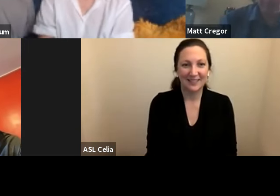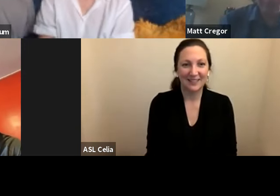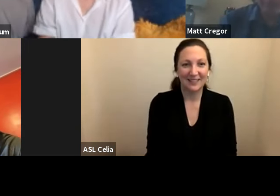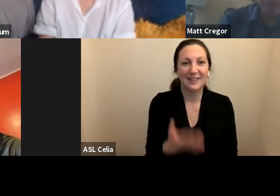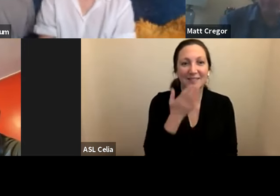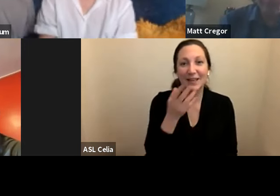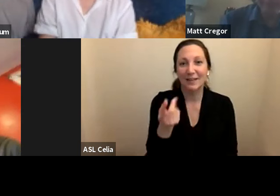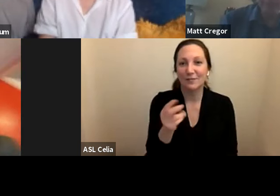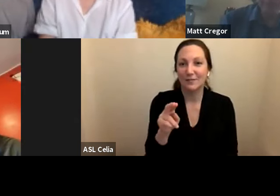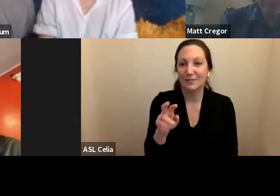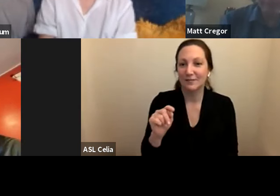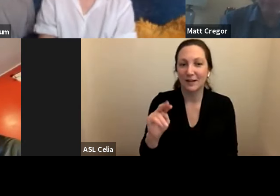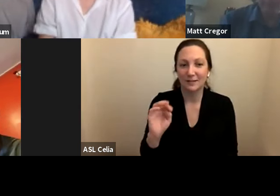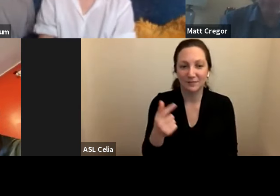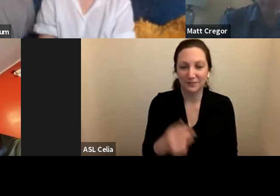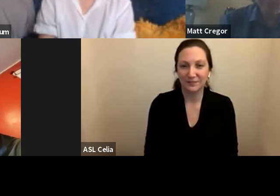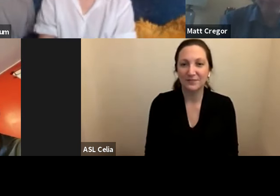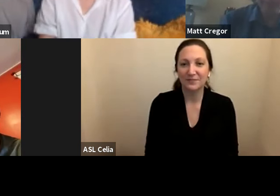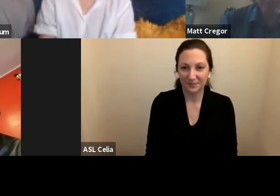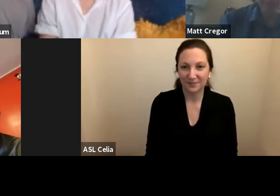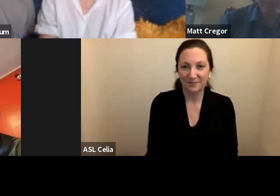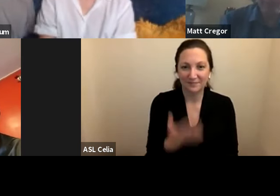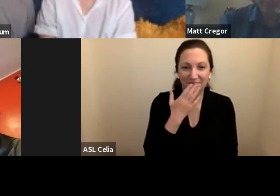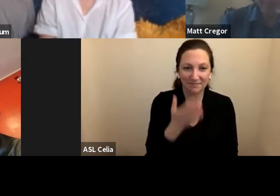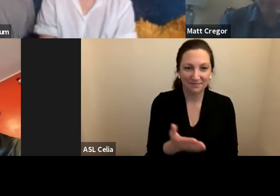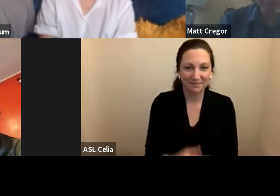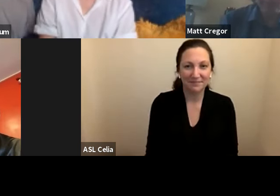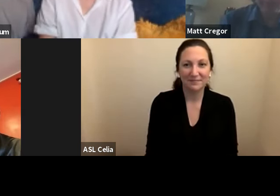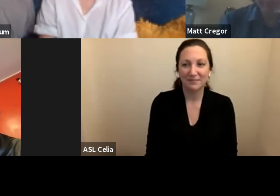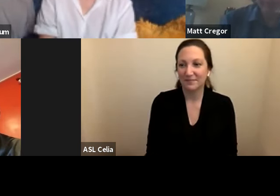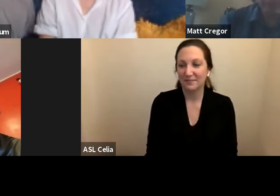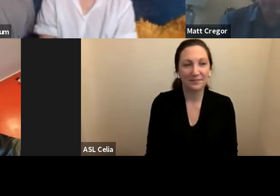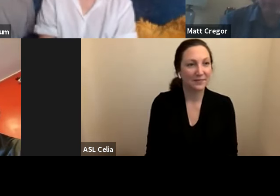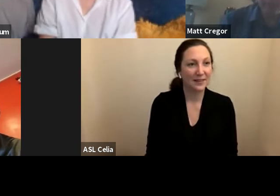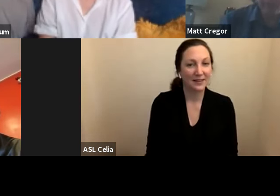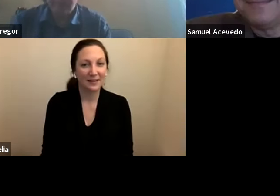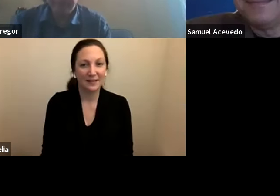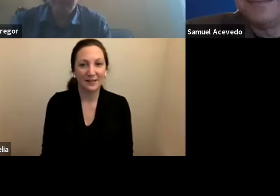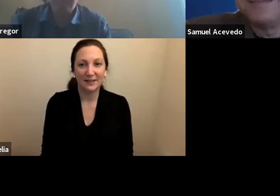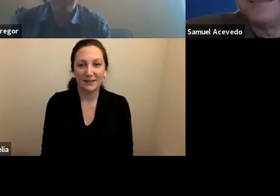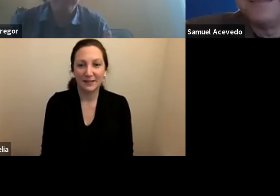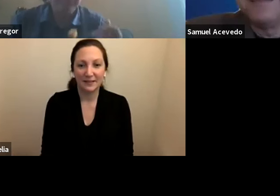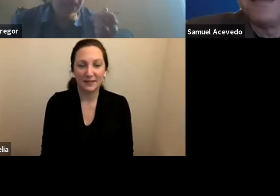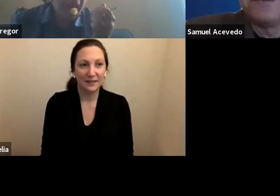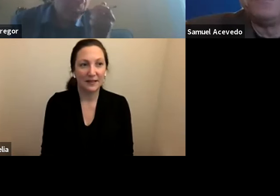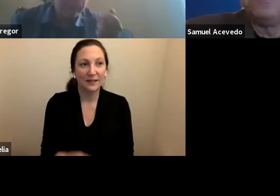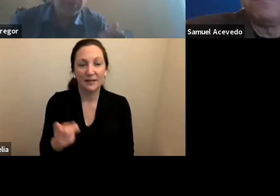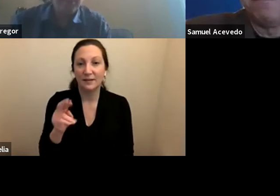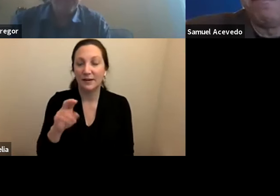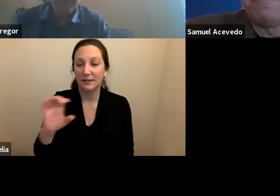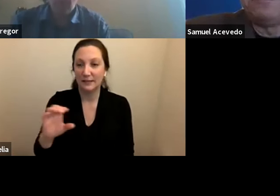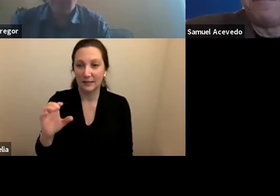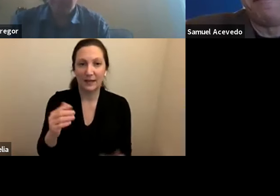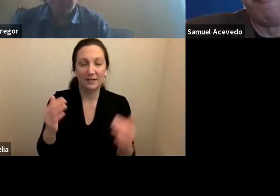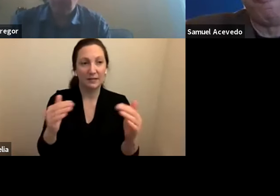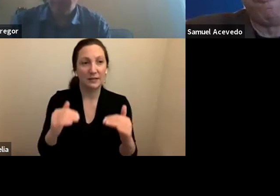Tong. Thank you. Thank you very much. I appreciate it. I'm leaving now. Thank you. The next item on the agenda